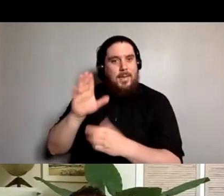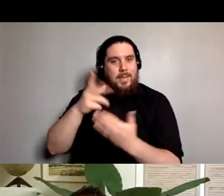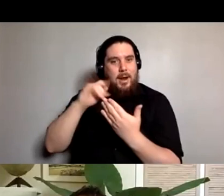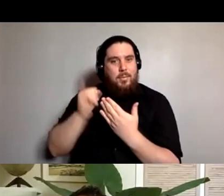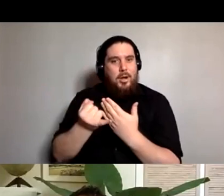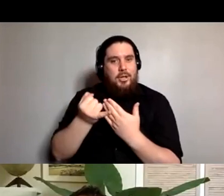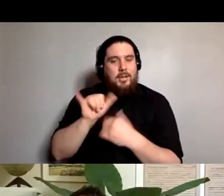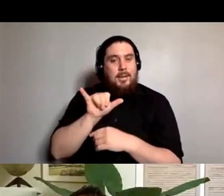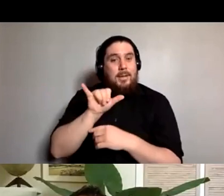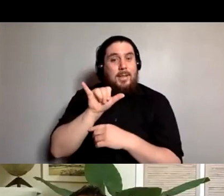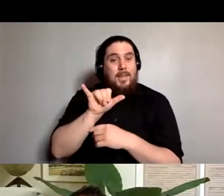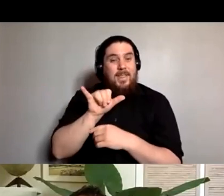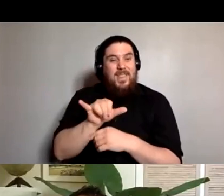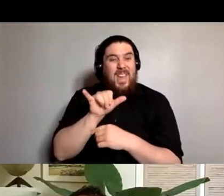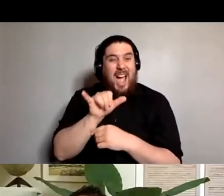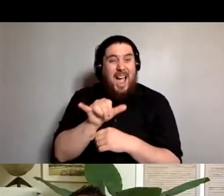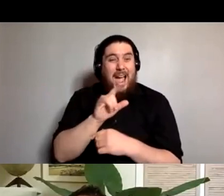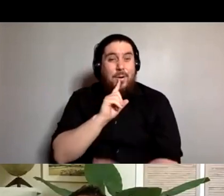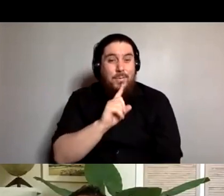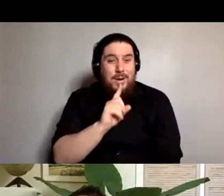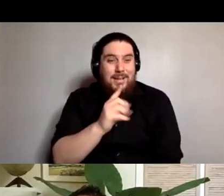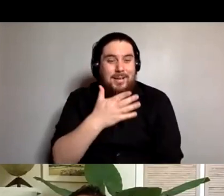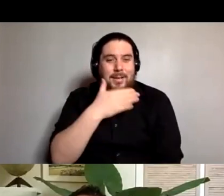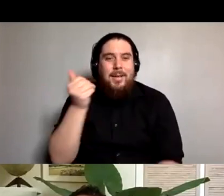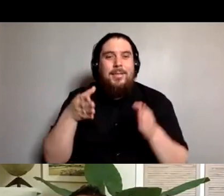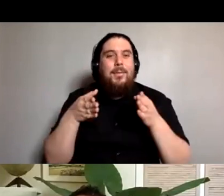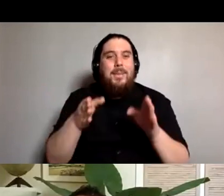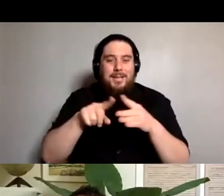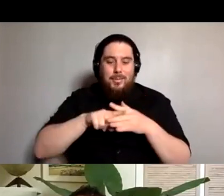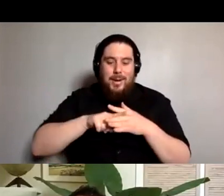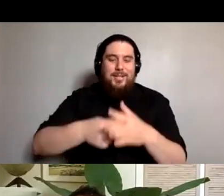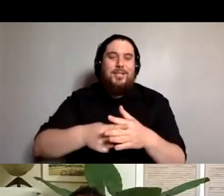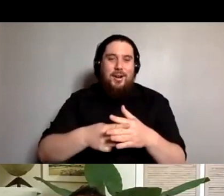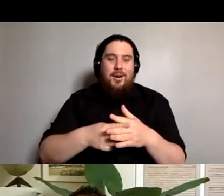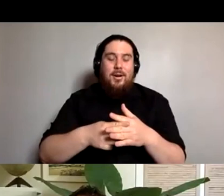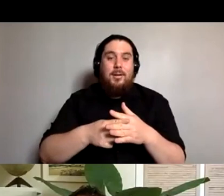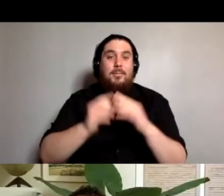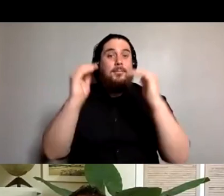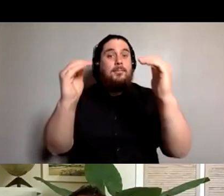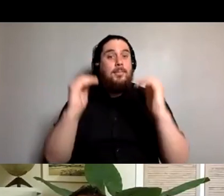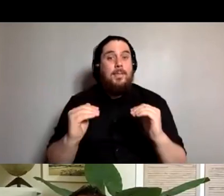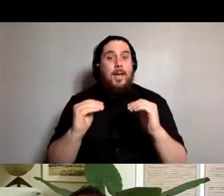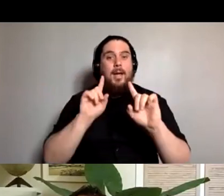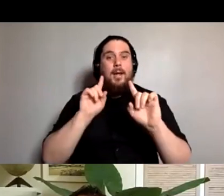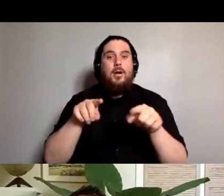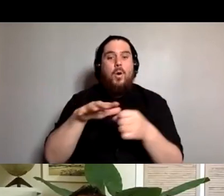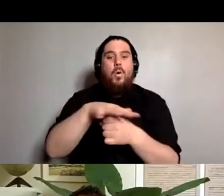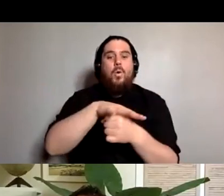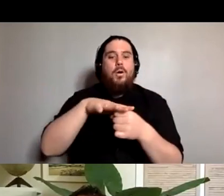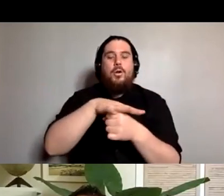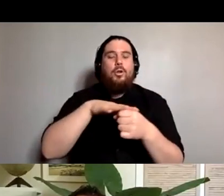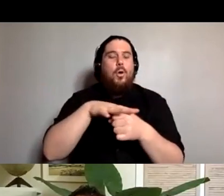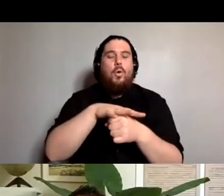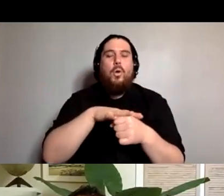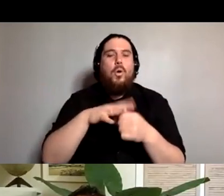to me, that actually is the best way to get started. And then go to your local,